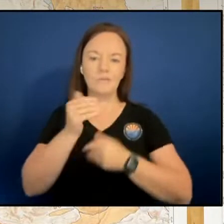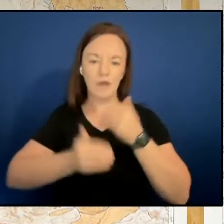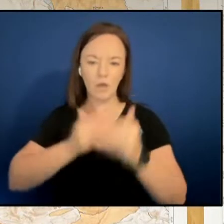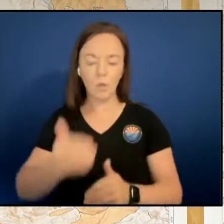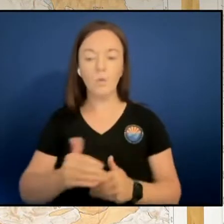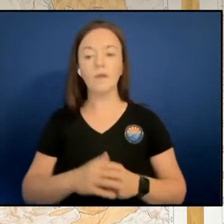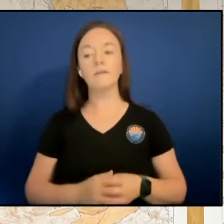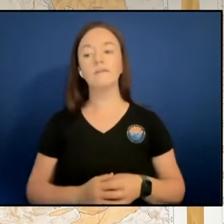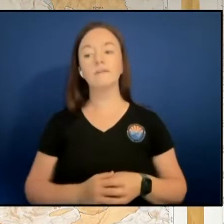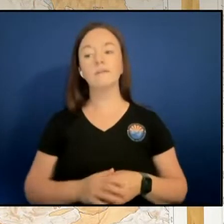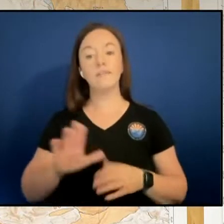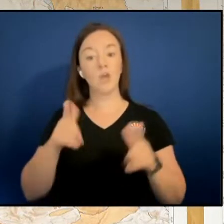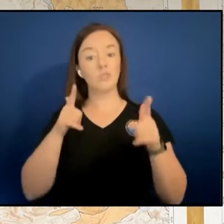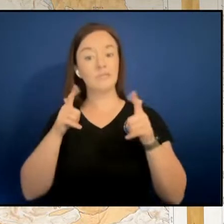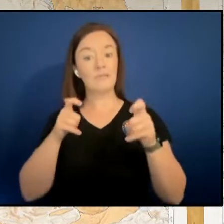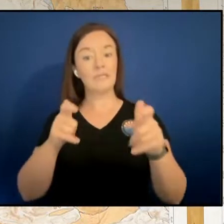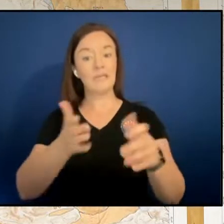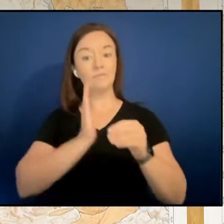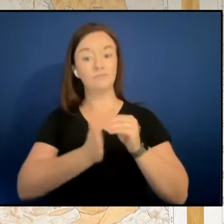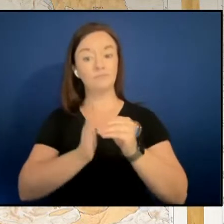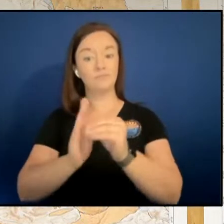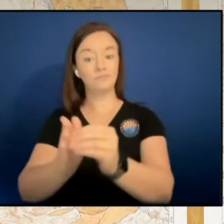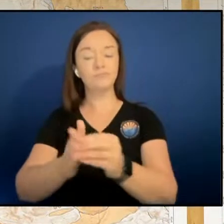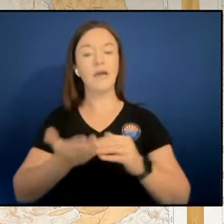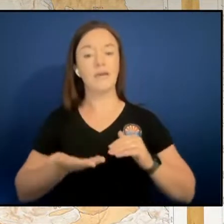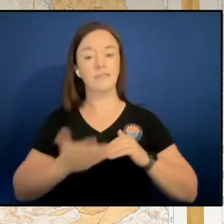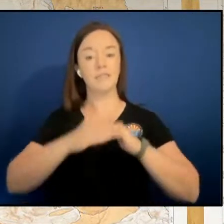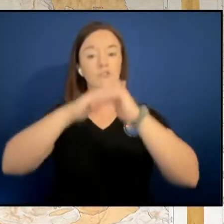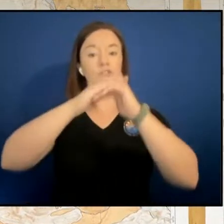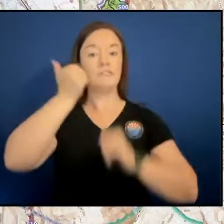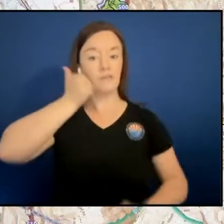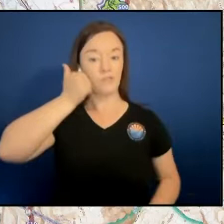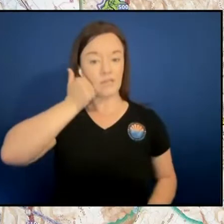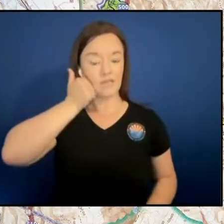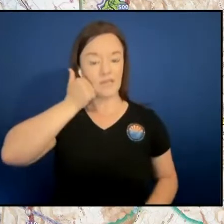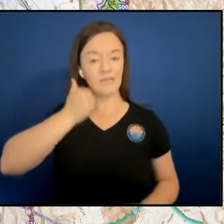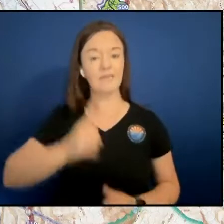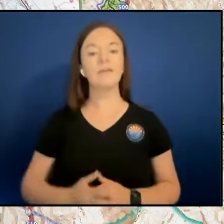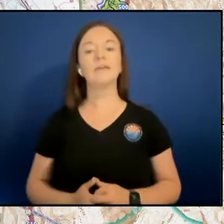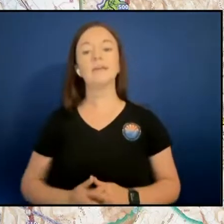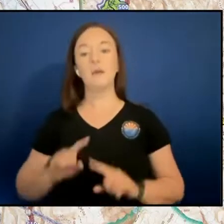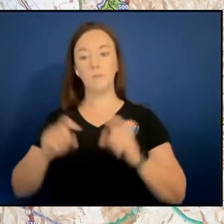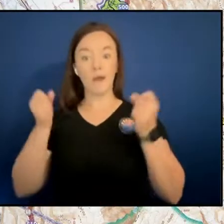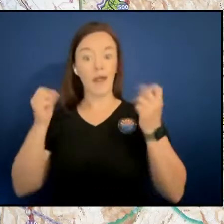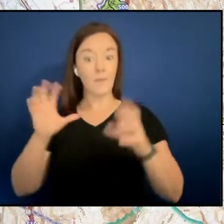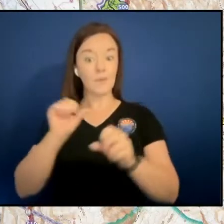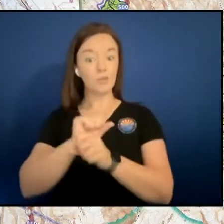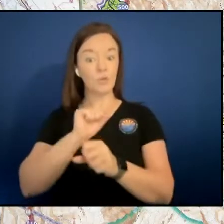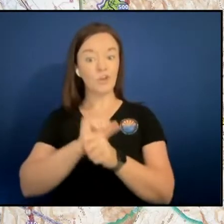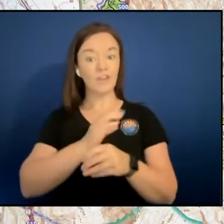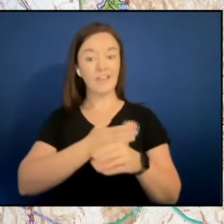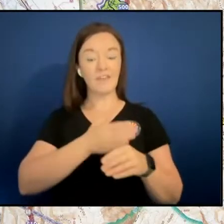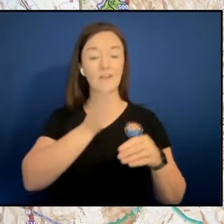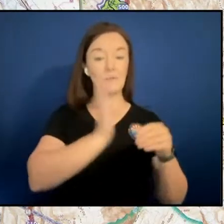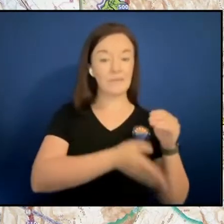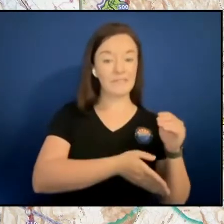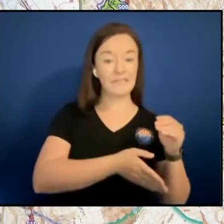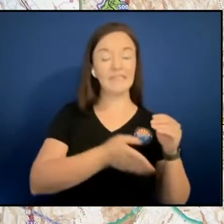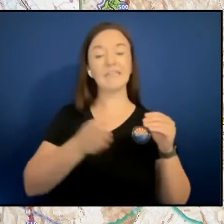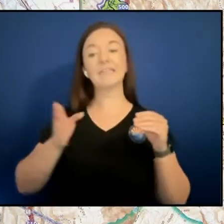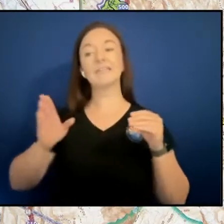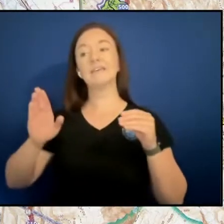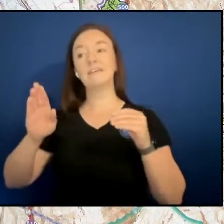increased every day, although the amount of work that they've gotten done relative to what we thought as far as progress south goes hasn't